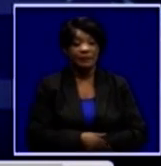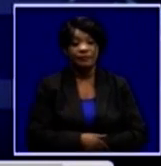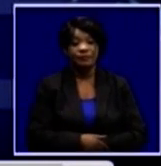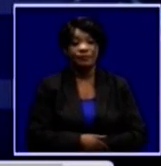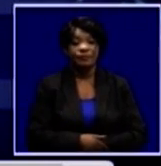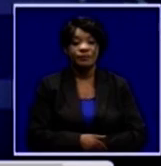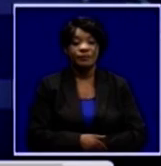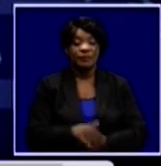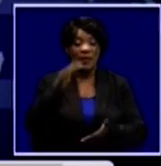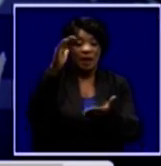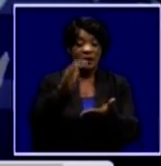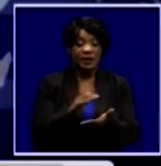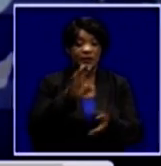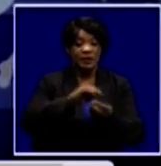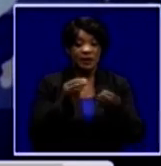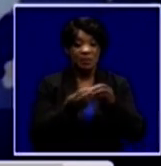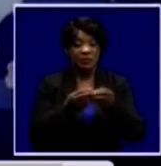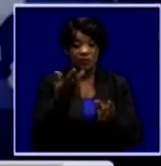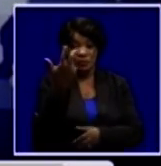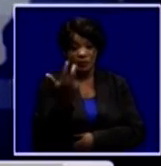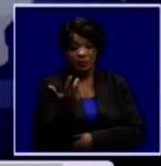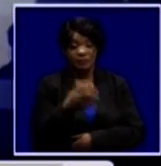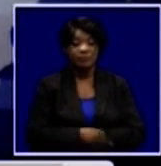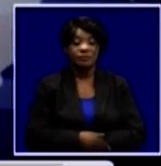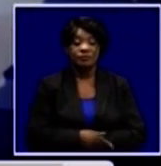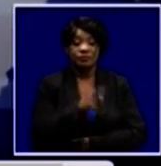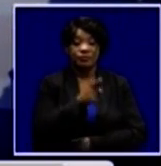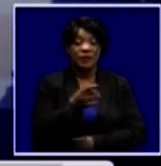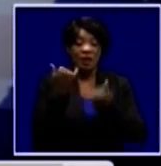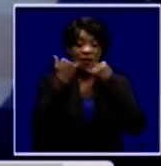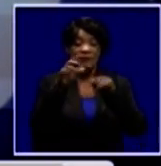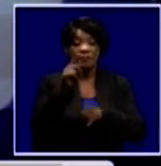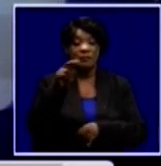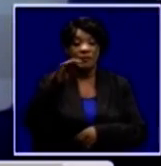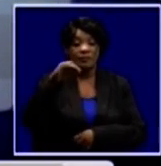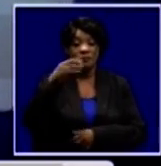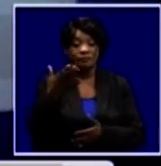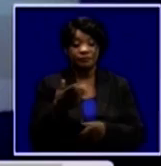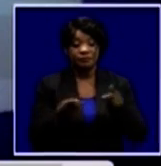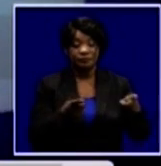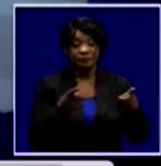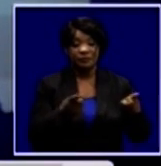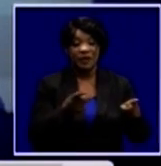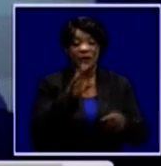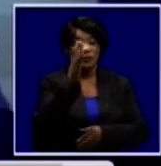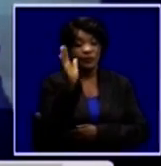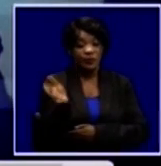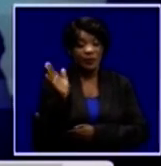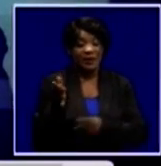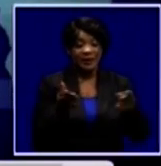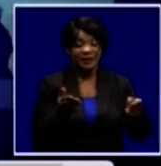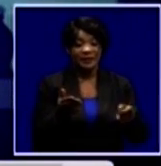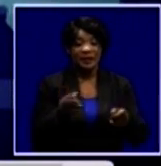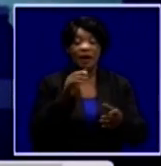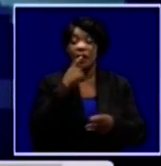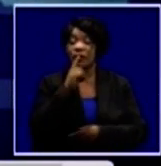it has since reduced the number to 3. Mr. Katuka has told ZNBC News that Mangango is a UPND seat and that the